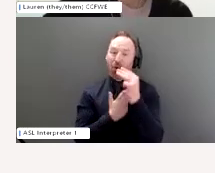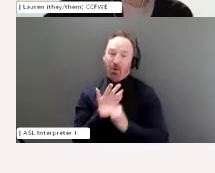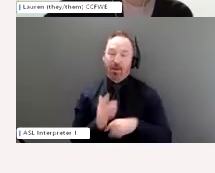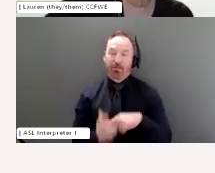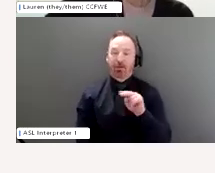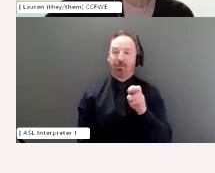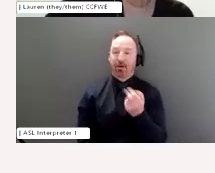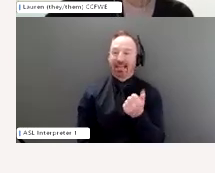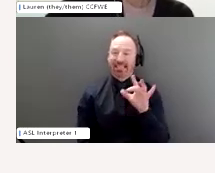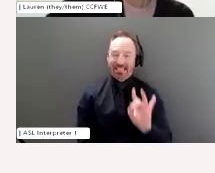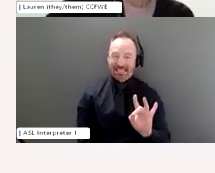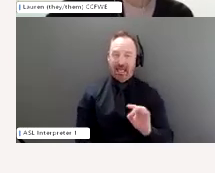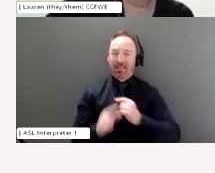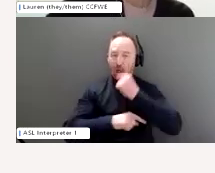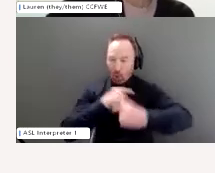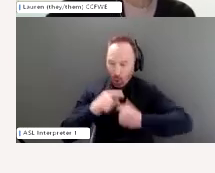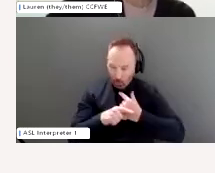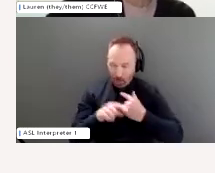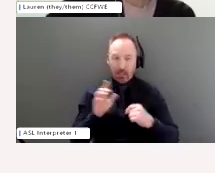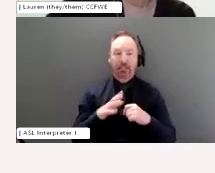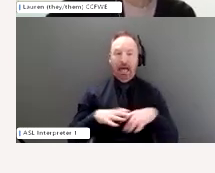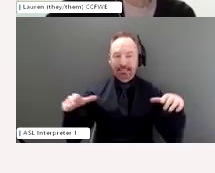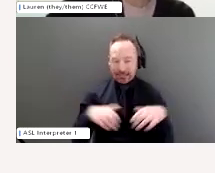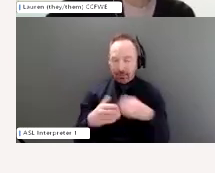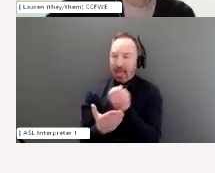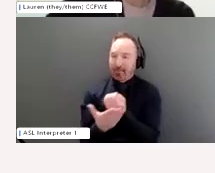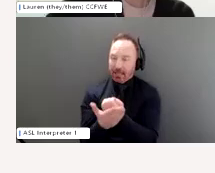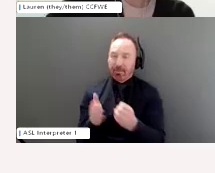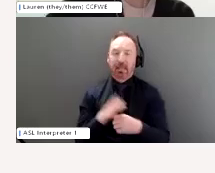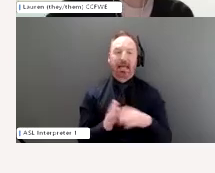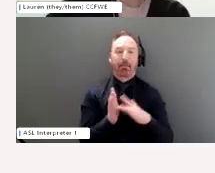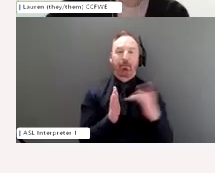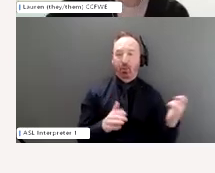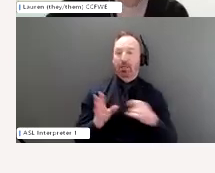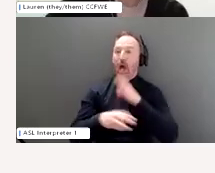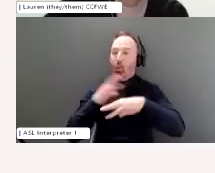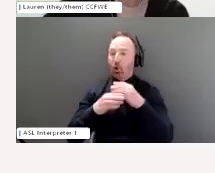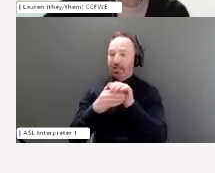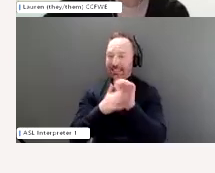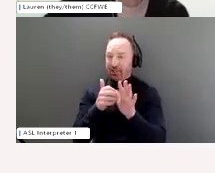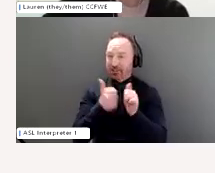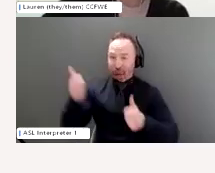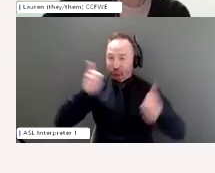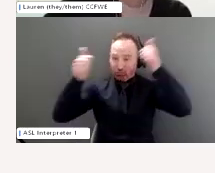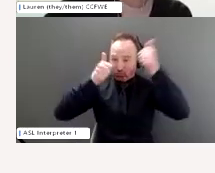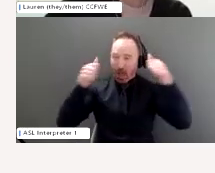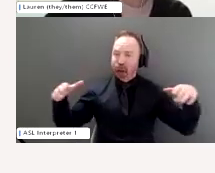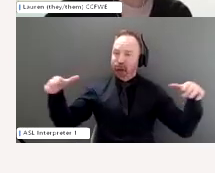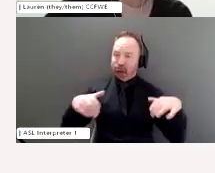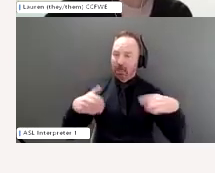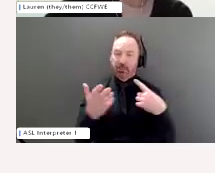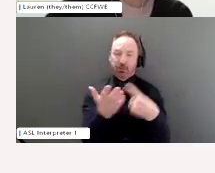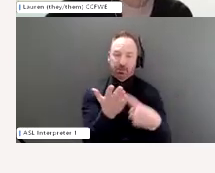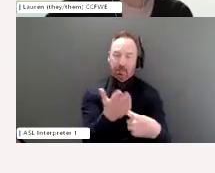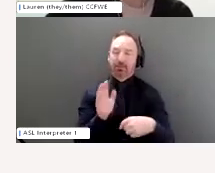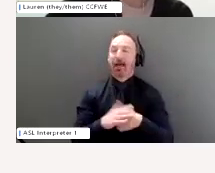Global Summit on Economic Abuse. So there'll be leaders from across the world gathering to talk about economic abuse. And our founder and